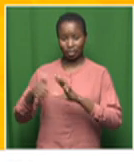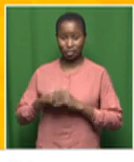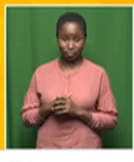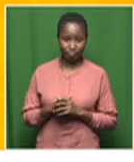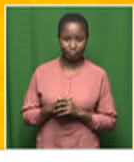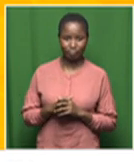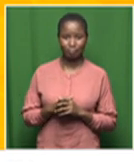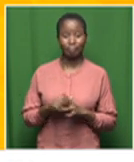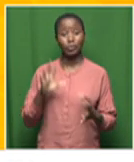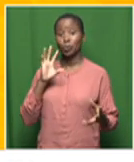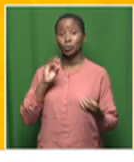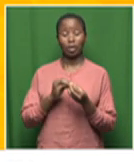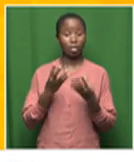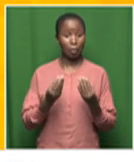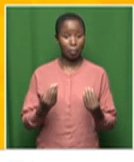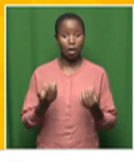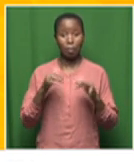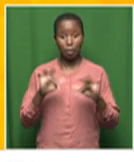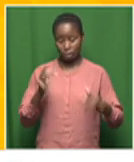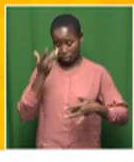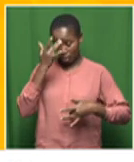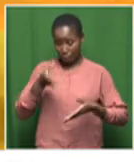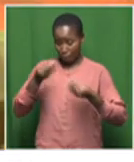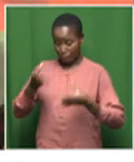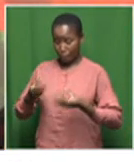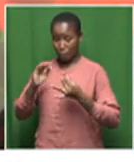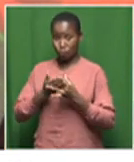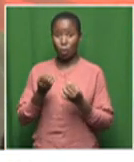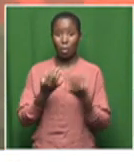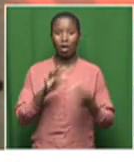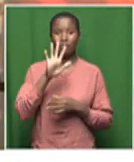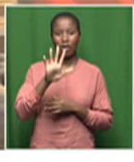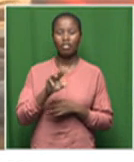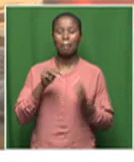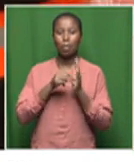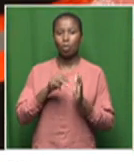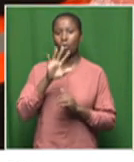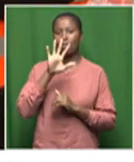50,566. The total number of confirmed COVID-19 cases is